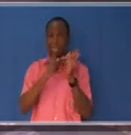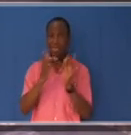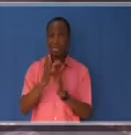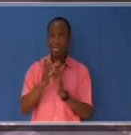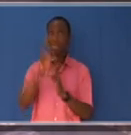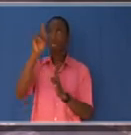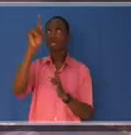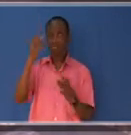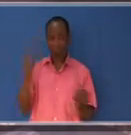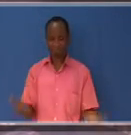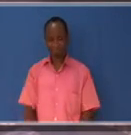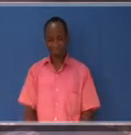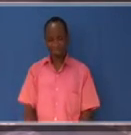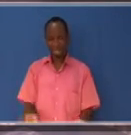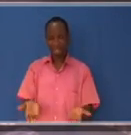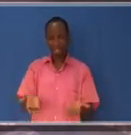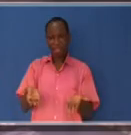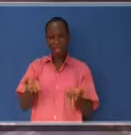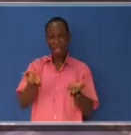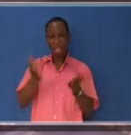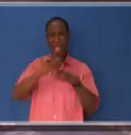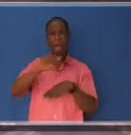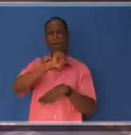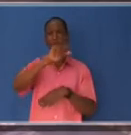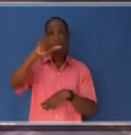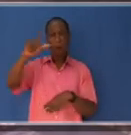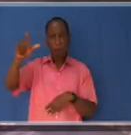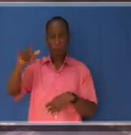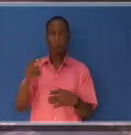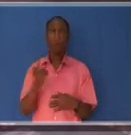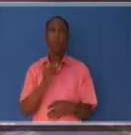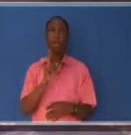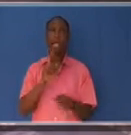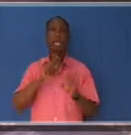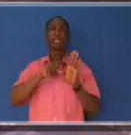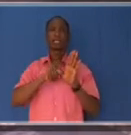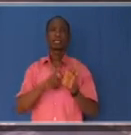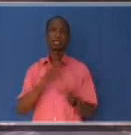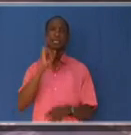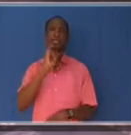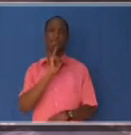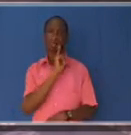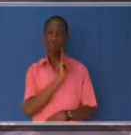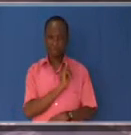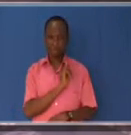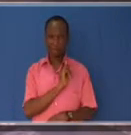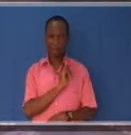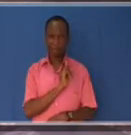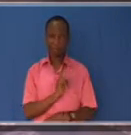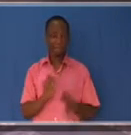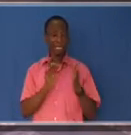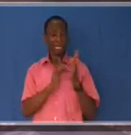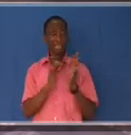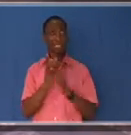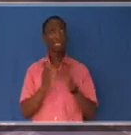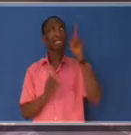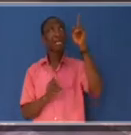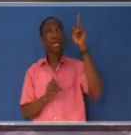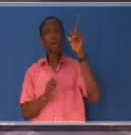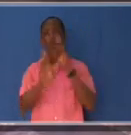now, no, no, young couple can't say, or didn't some in our best and noon. Na fe wa kade yankopon ebe hye no